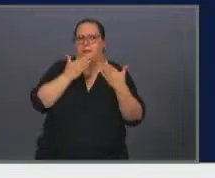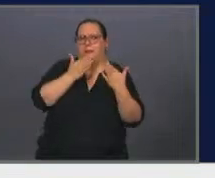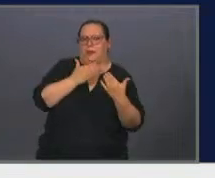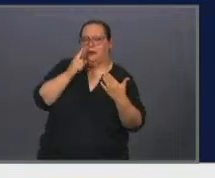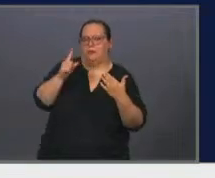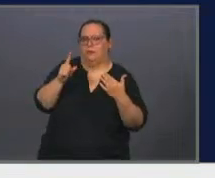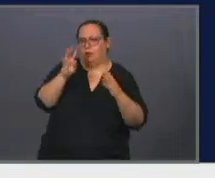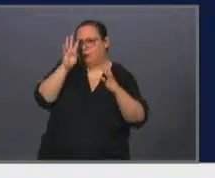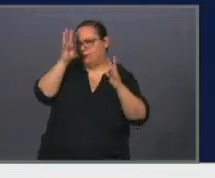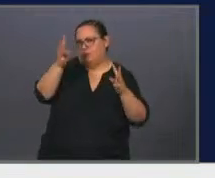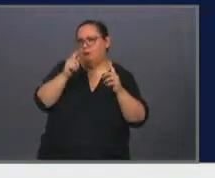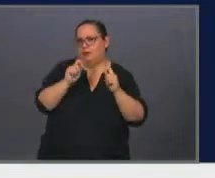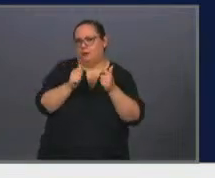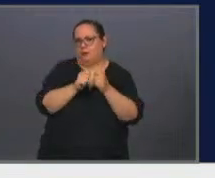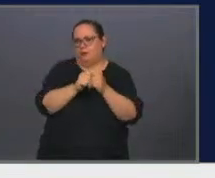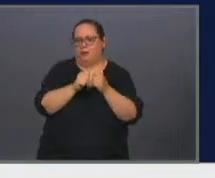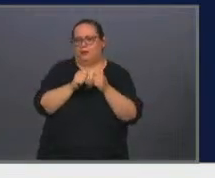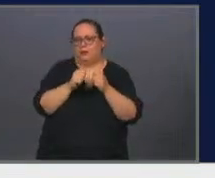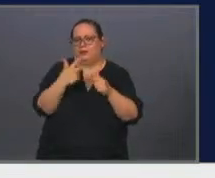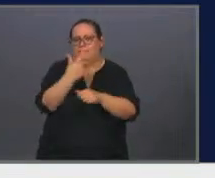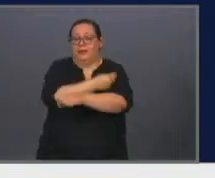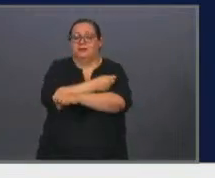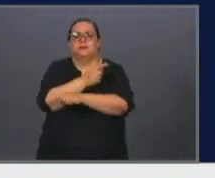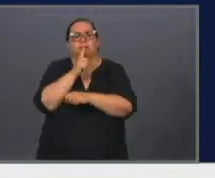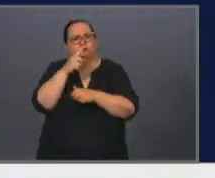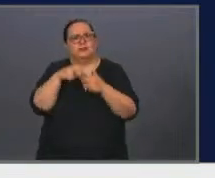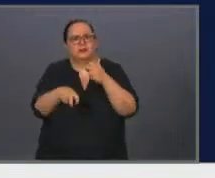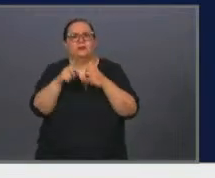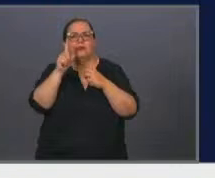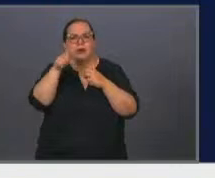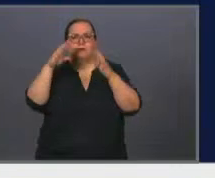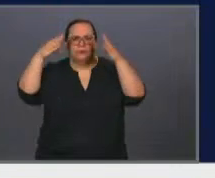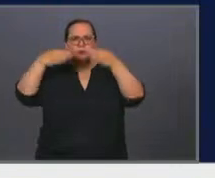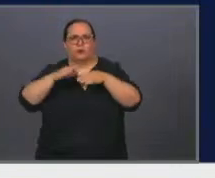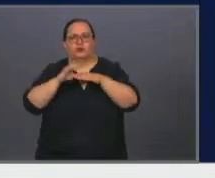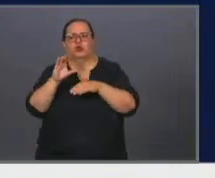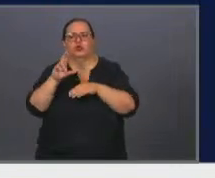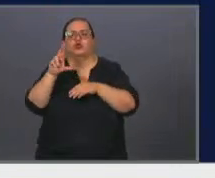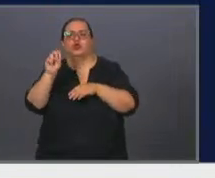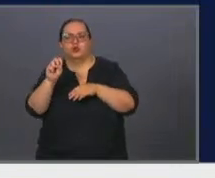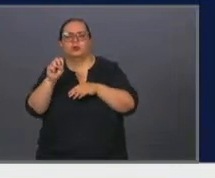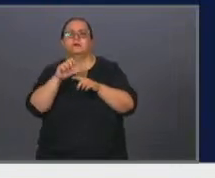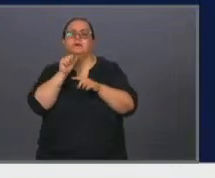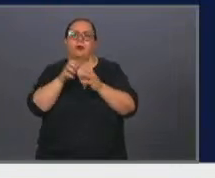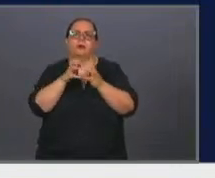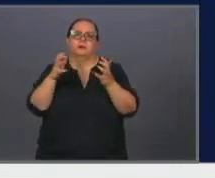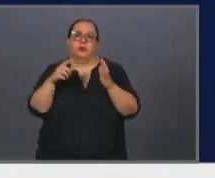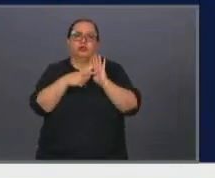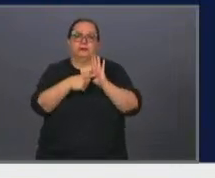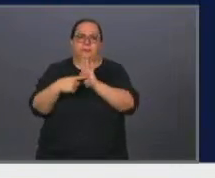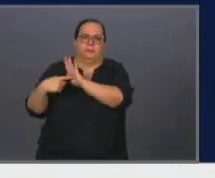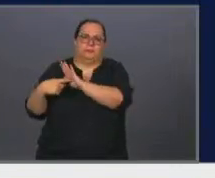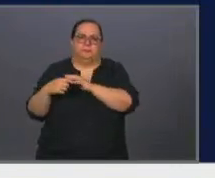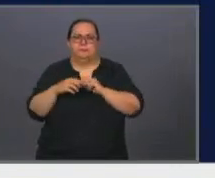Like, it's just, it's tough. We need to focus on cures and not necessarily symptoms as much. Thank you so much. But,